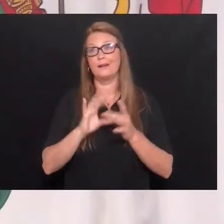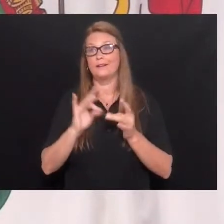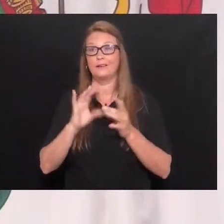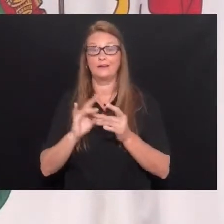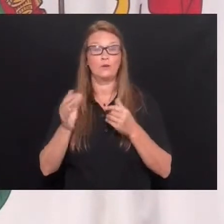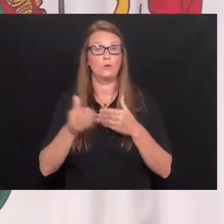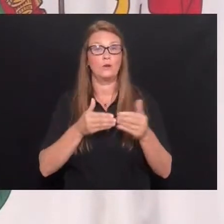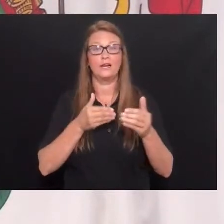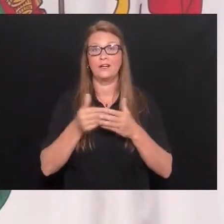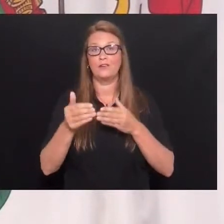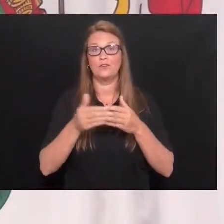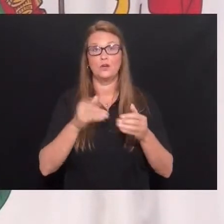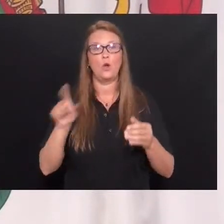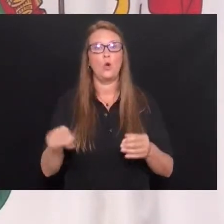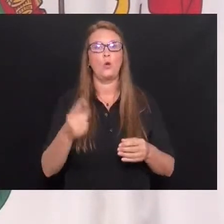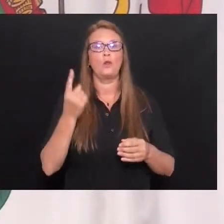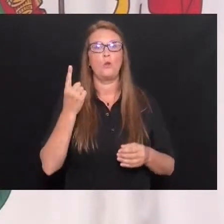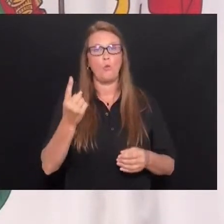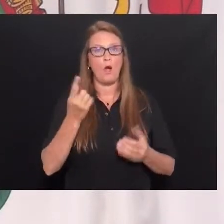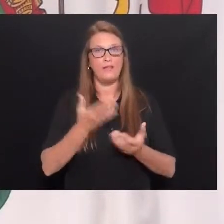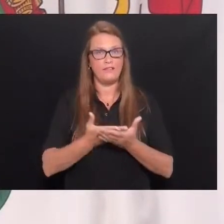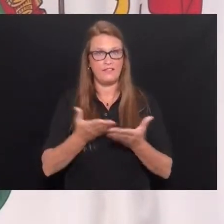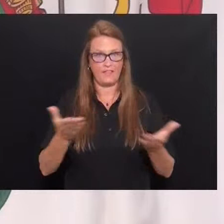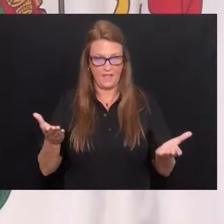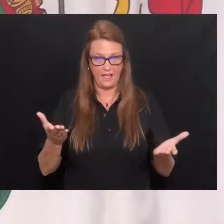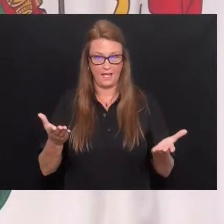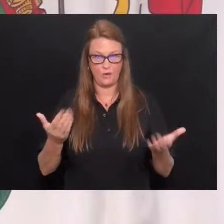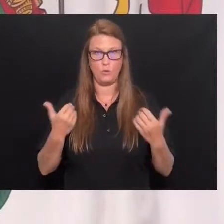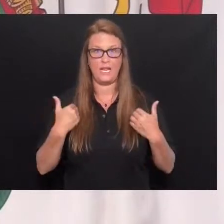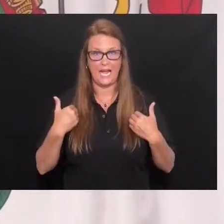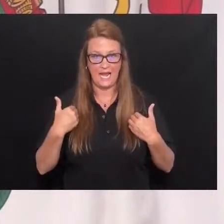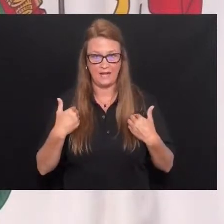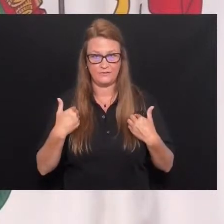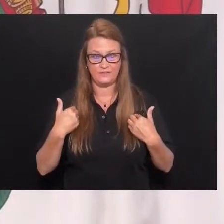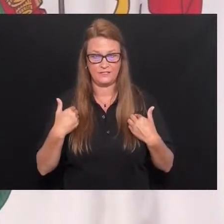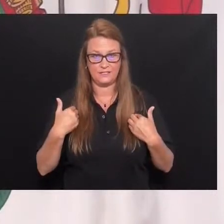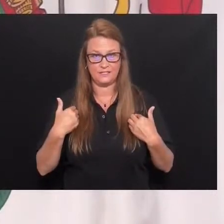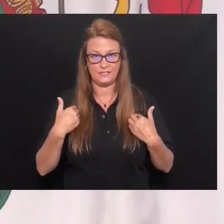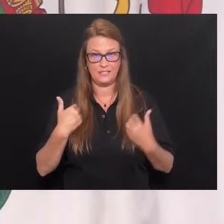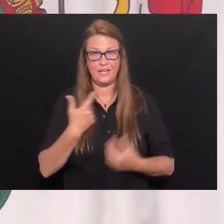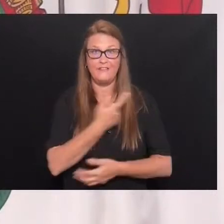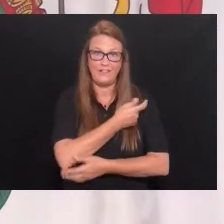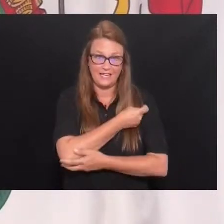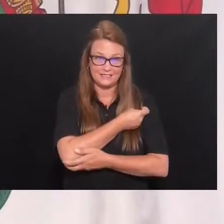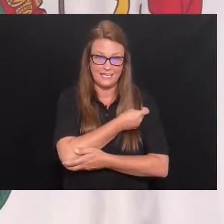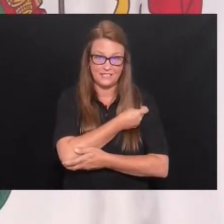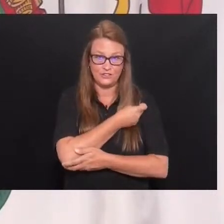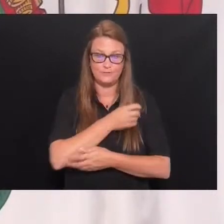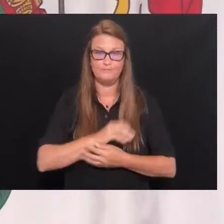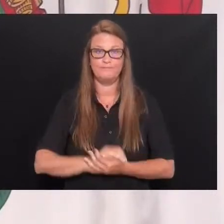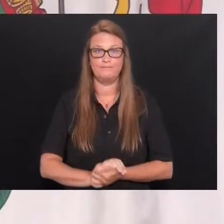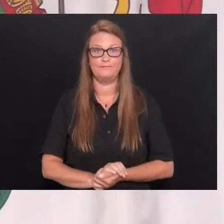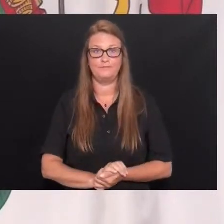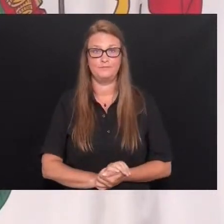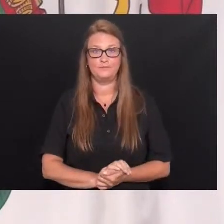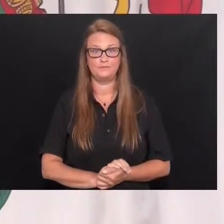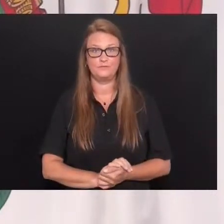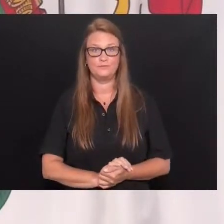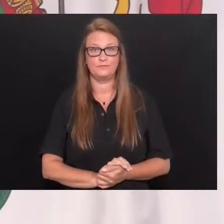only one thing we have. Only one bullet in the gun, and that's get vaccinated.